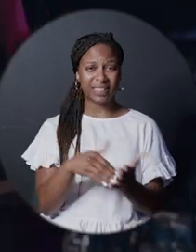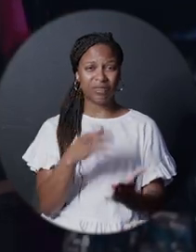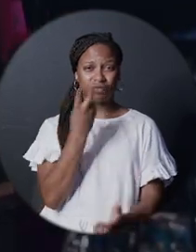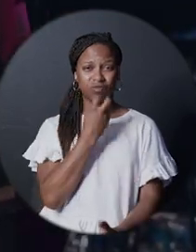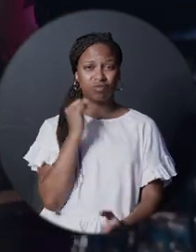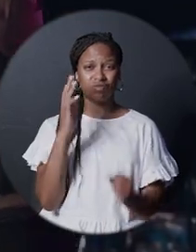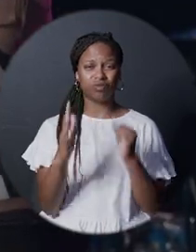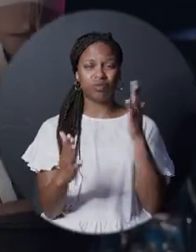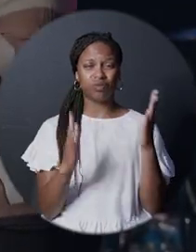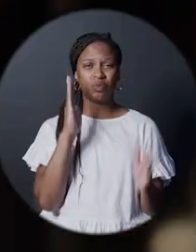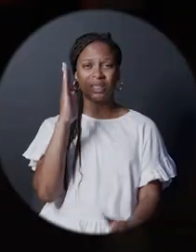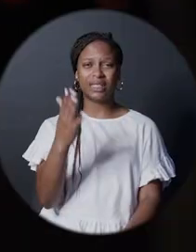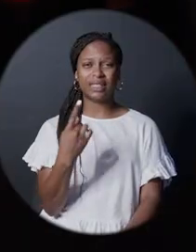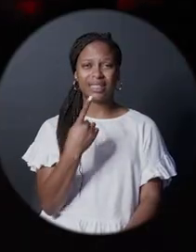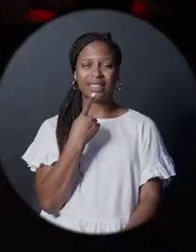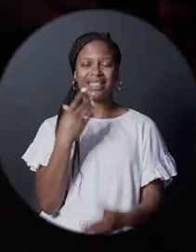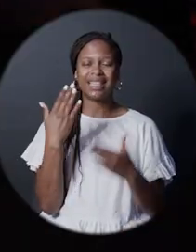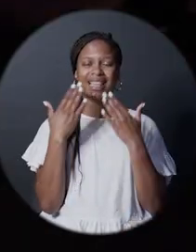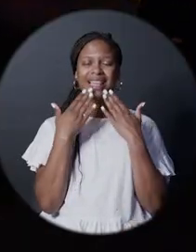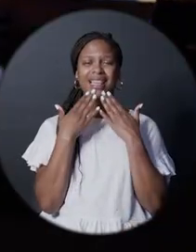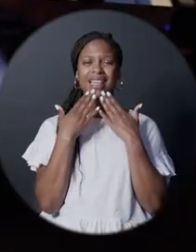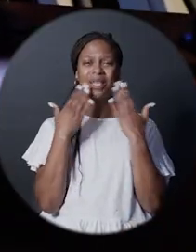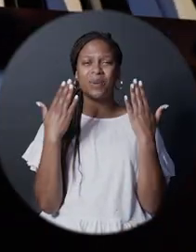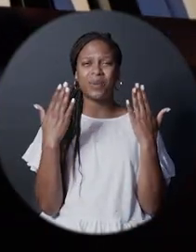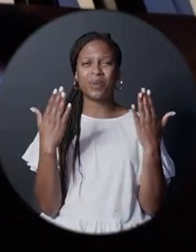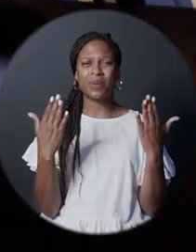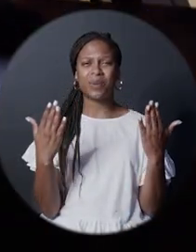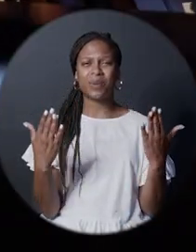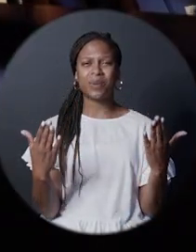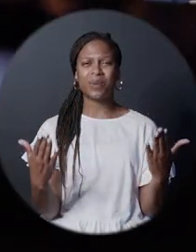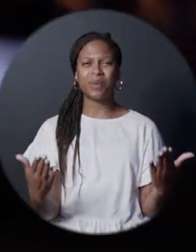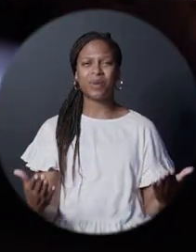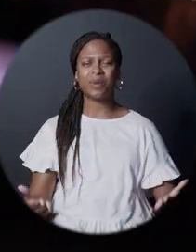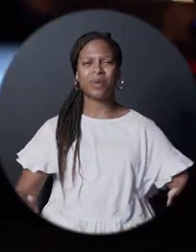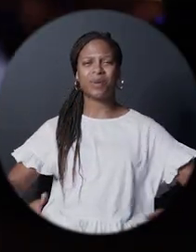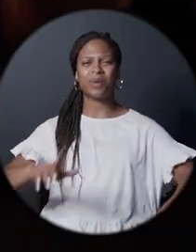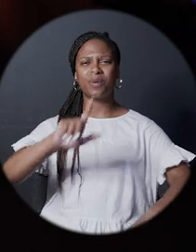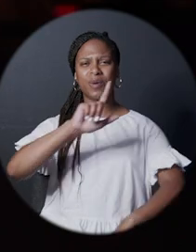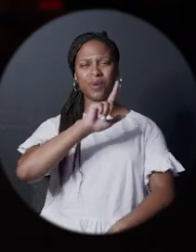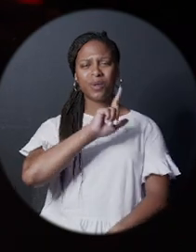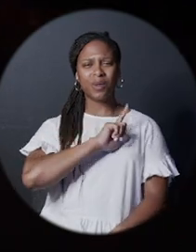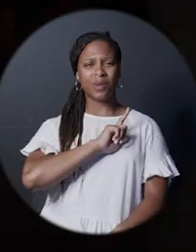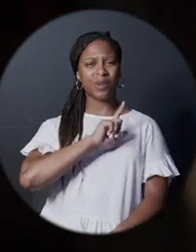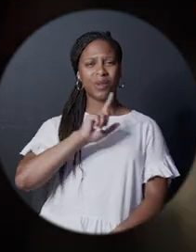If we had 10,000 tongues, we'd just say, thank you,